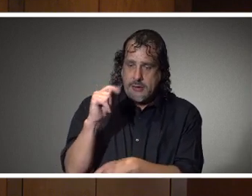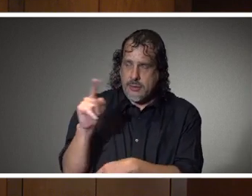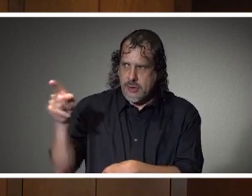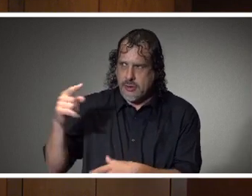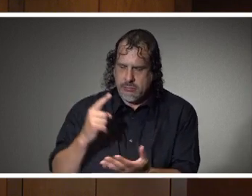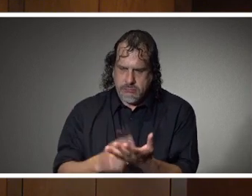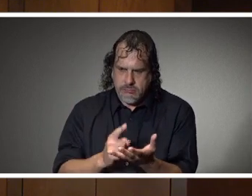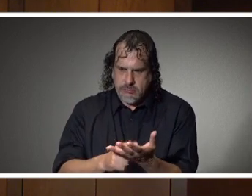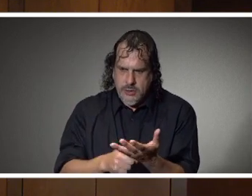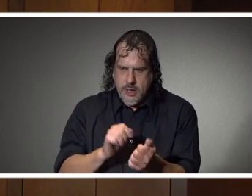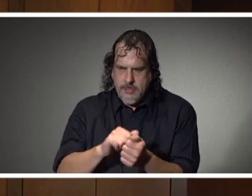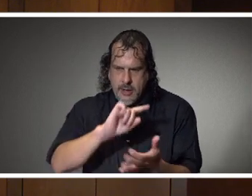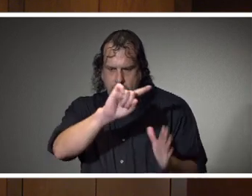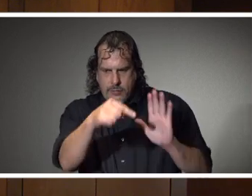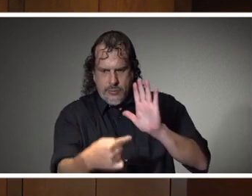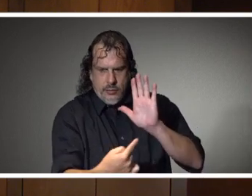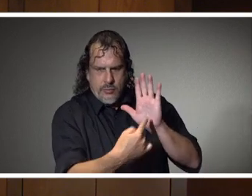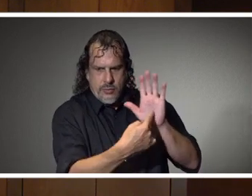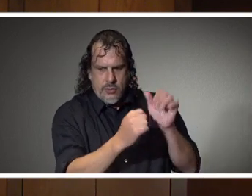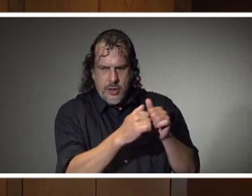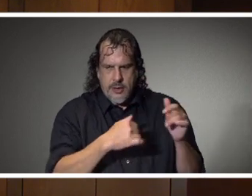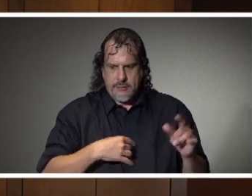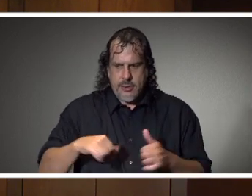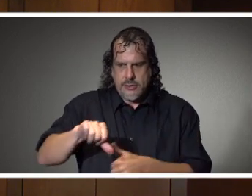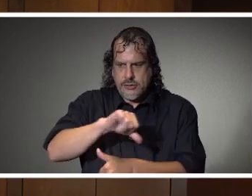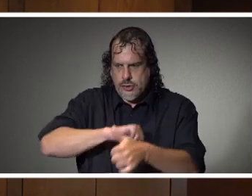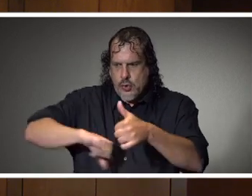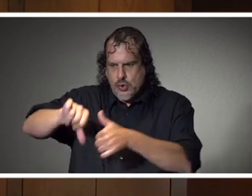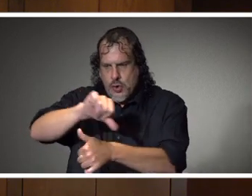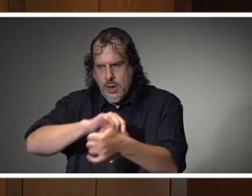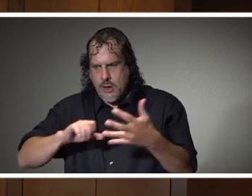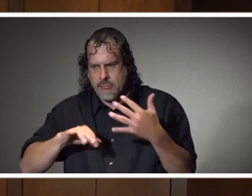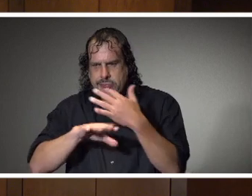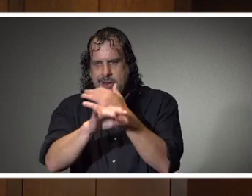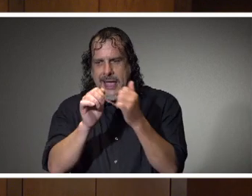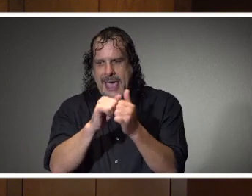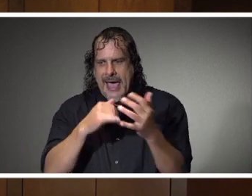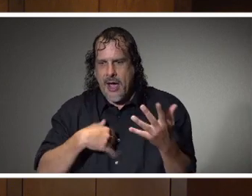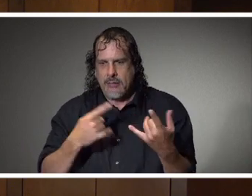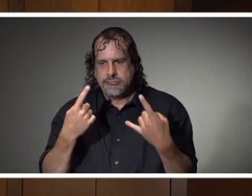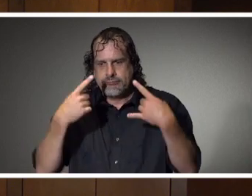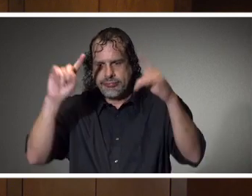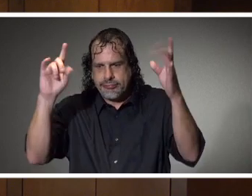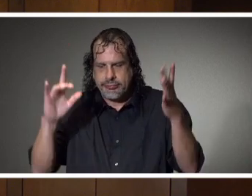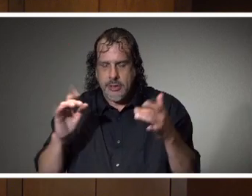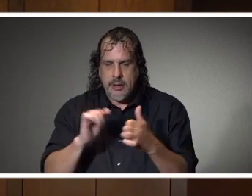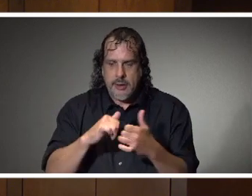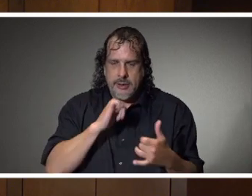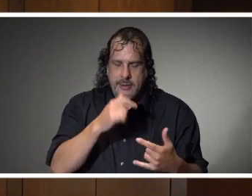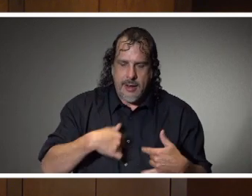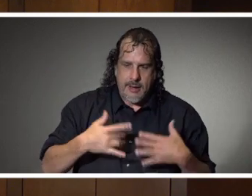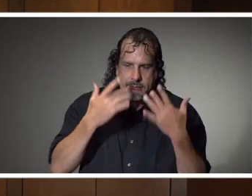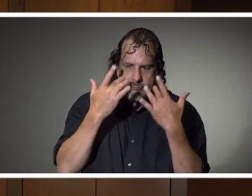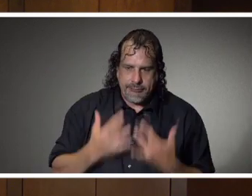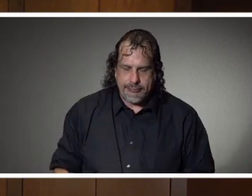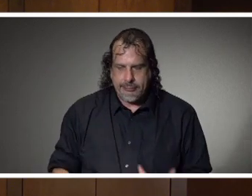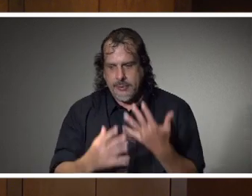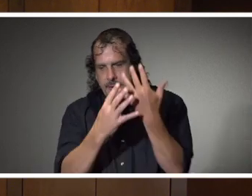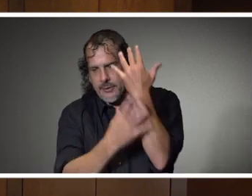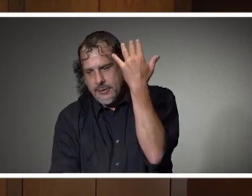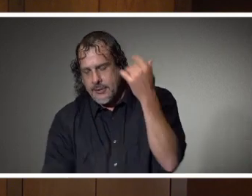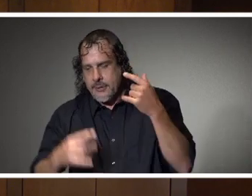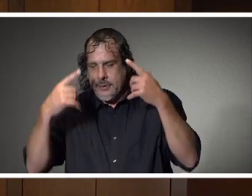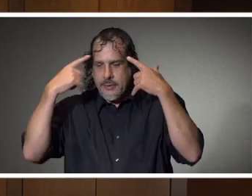good bit about the role of social determinants in shaping health outcomes and disparities, including chronic stress and poverty, things we talk